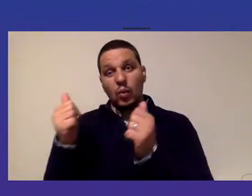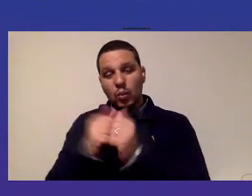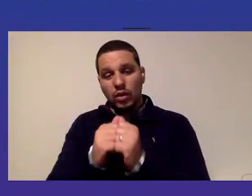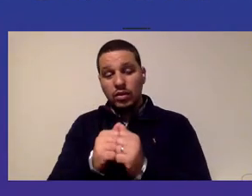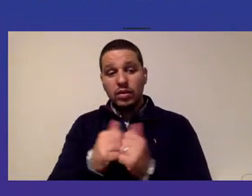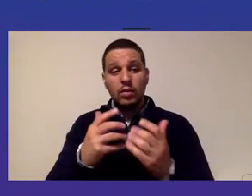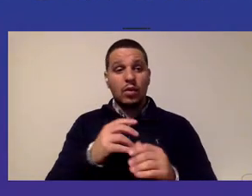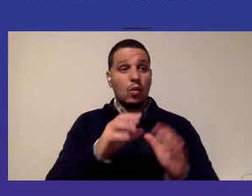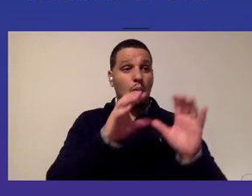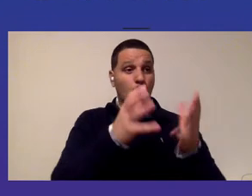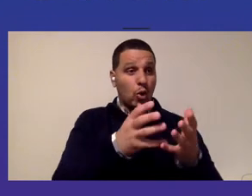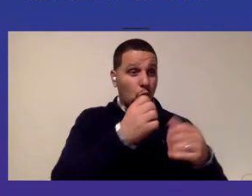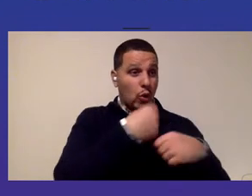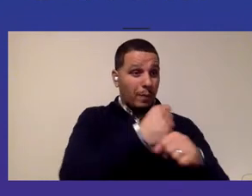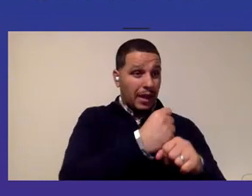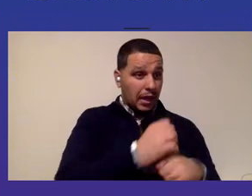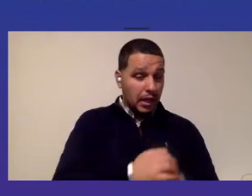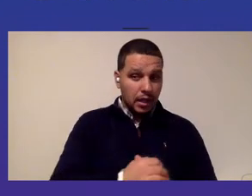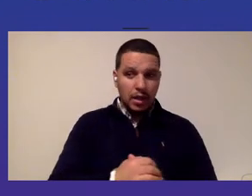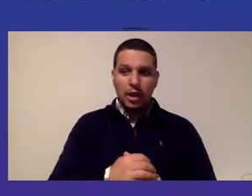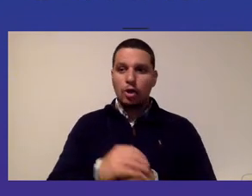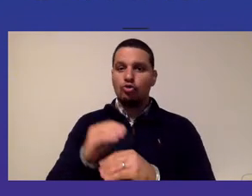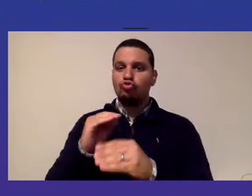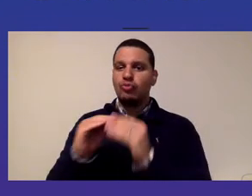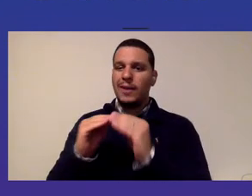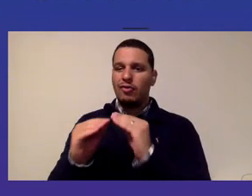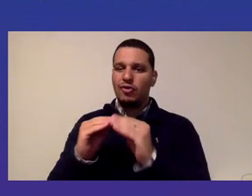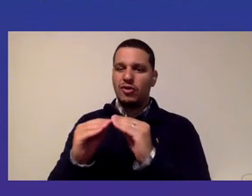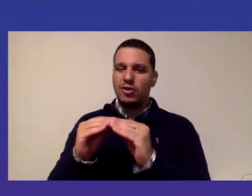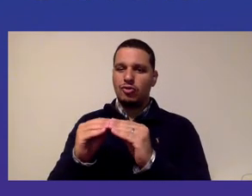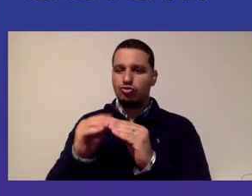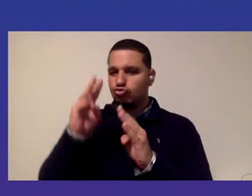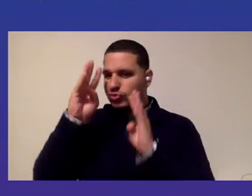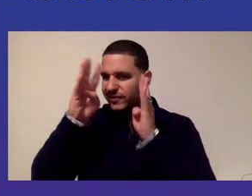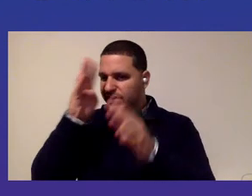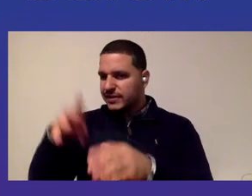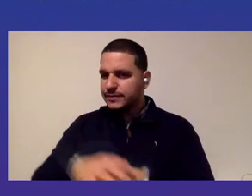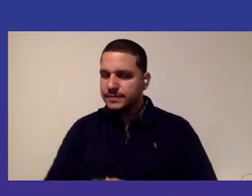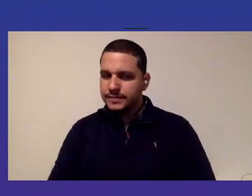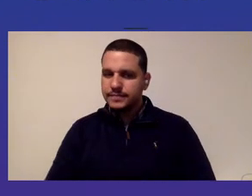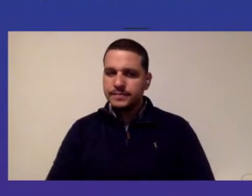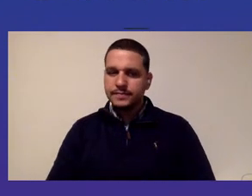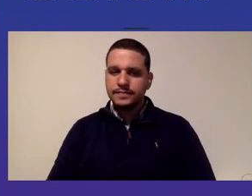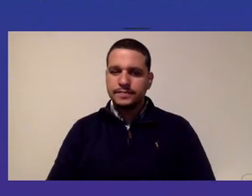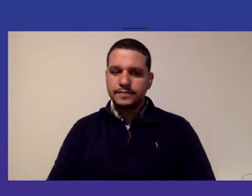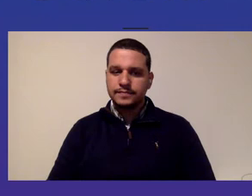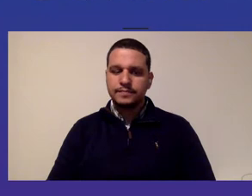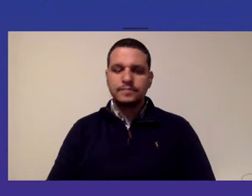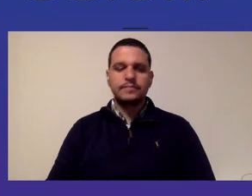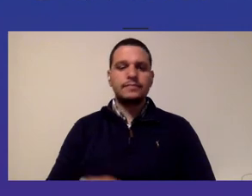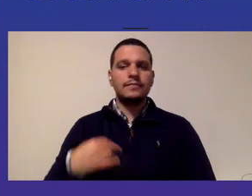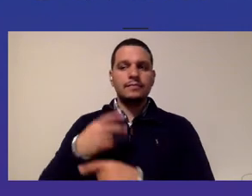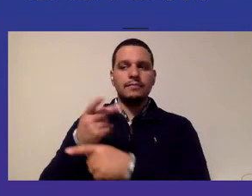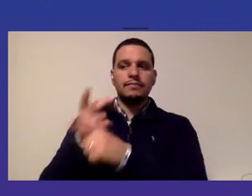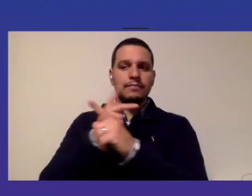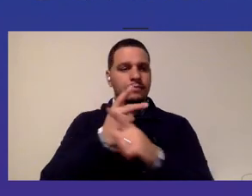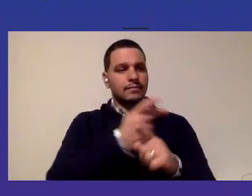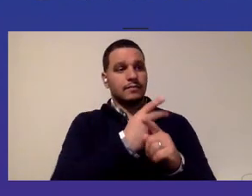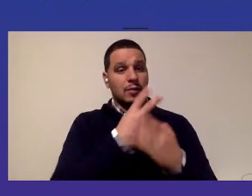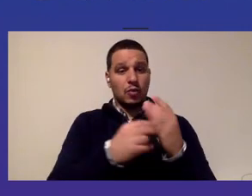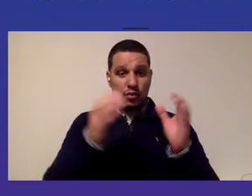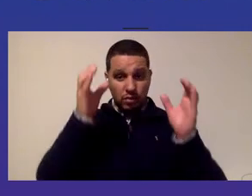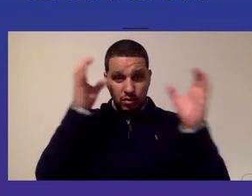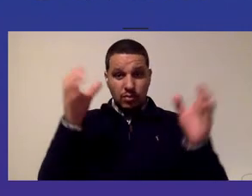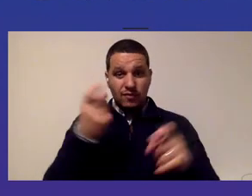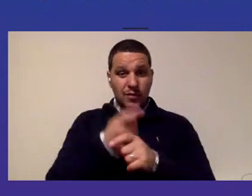world making and reparative creativity. I am borrowing both concepts from the